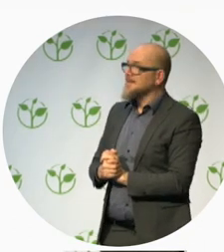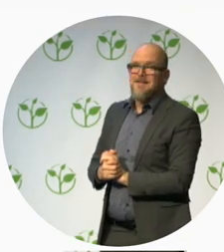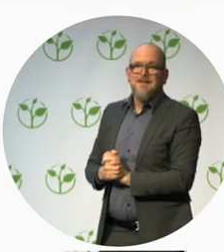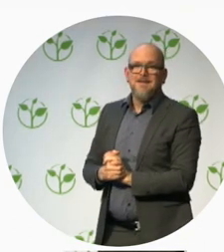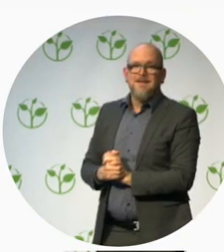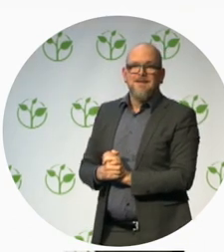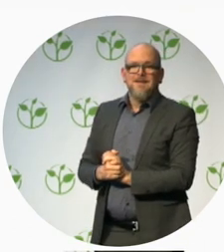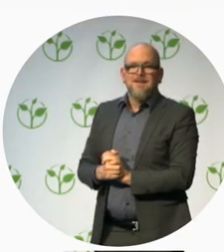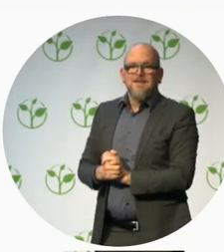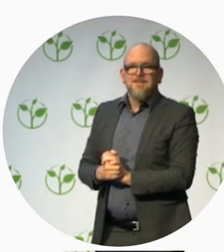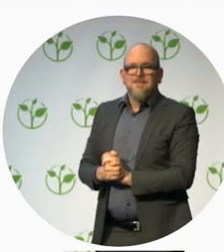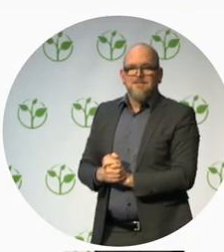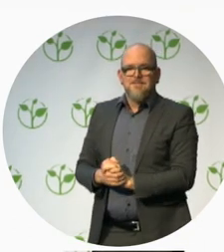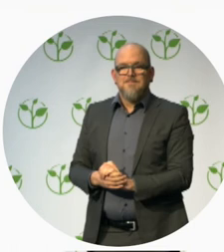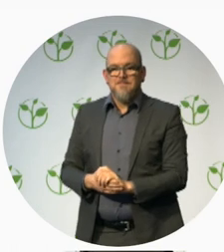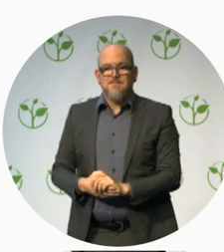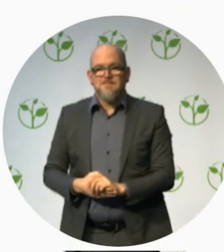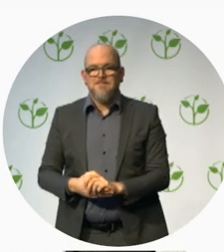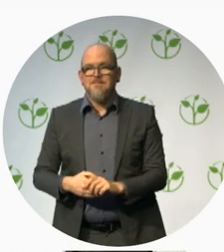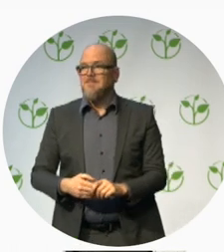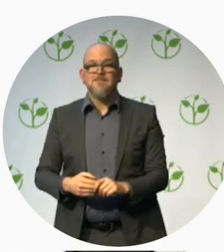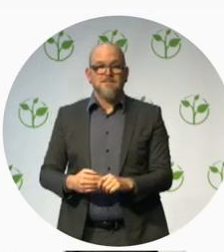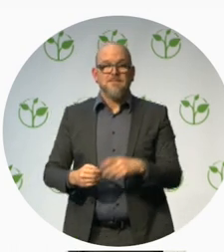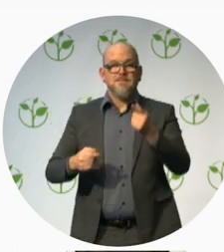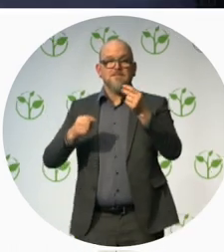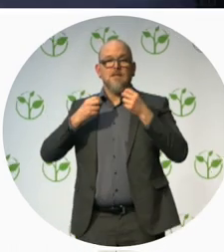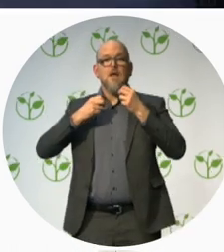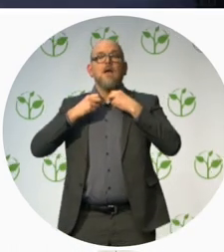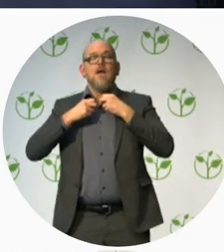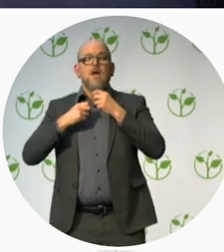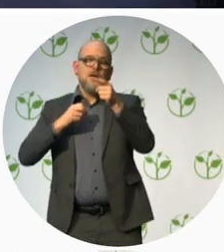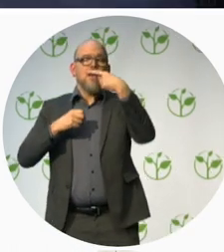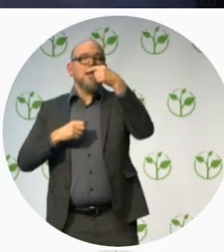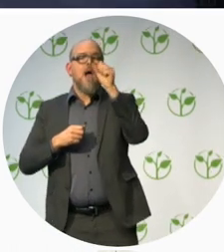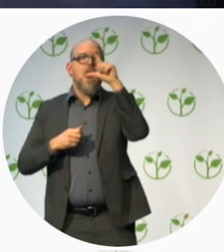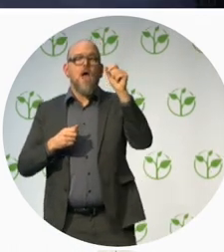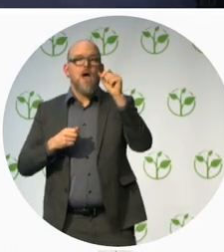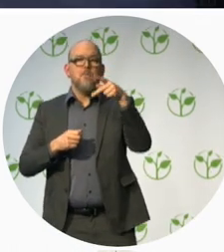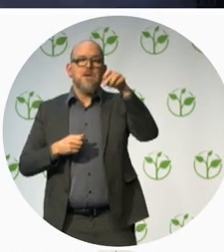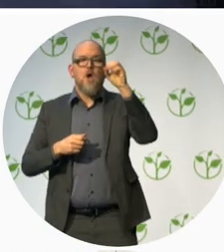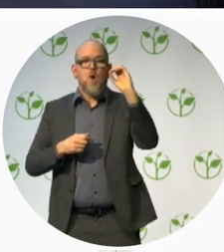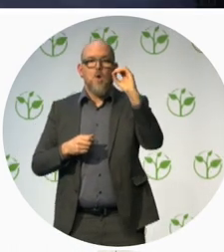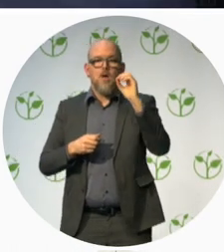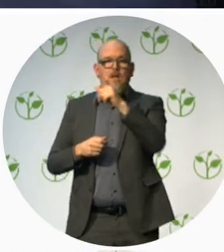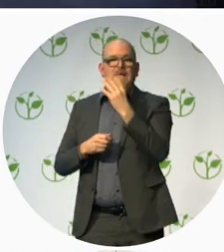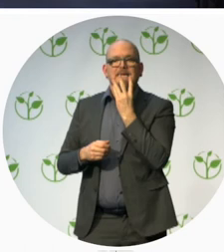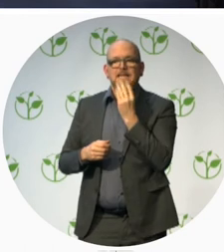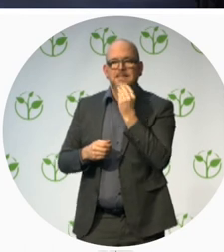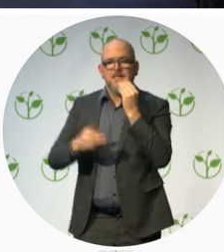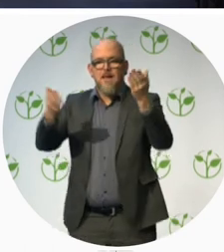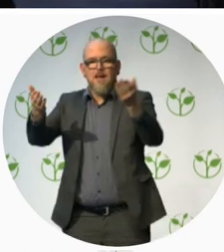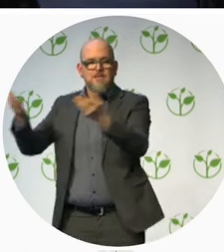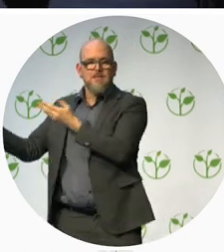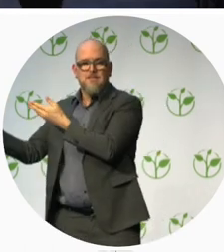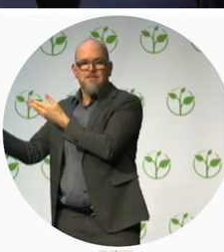Mr. Platz. Congratulations to Gala Prompter from Israel. Gala Prompter has developed an app called Gala